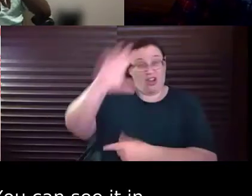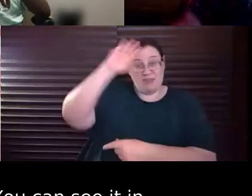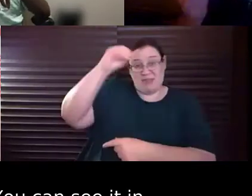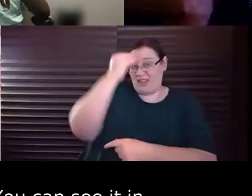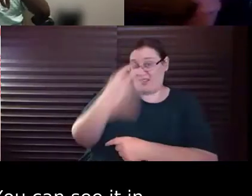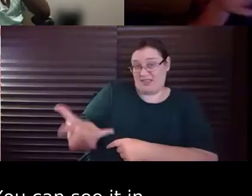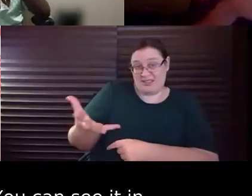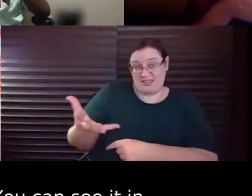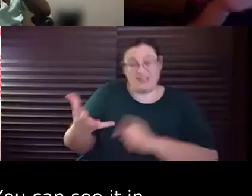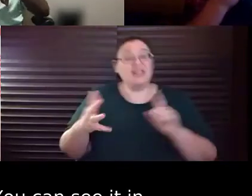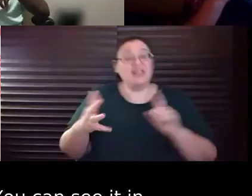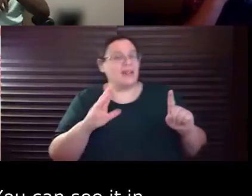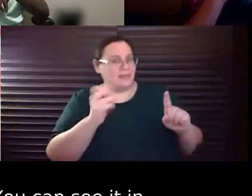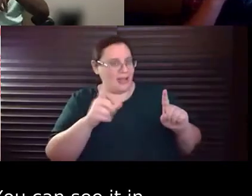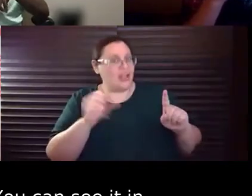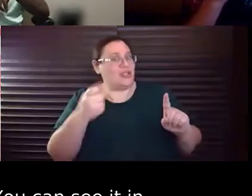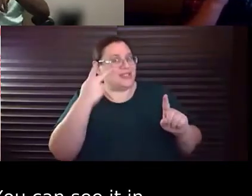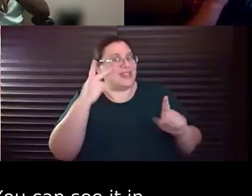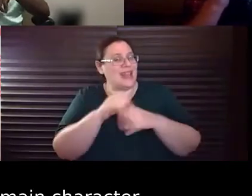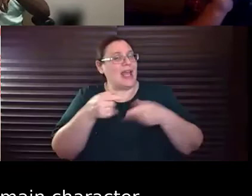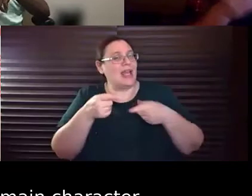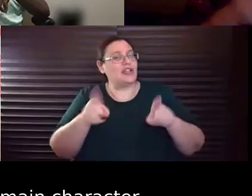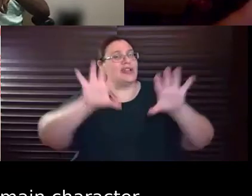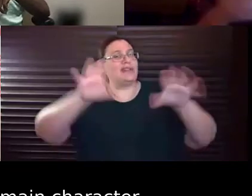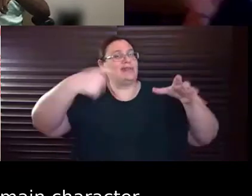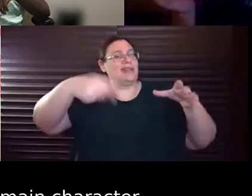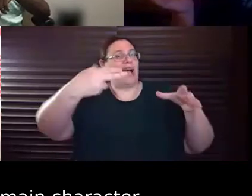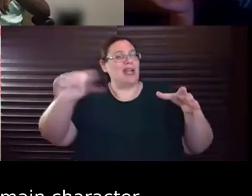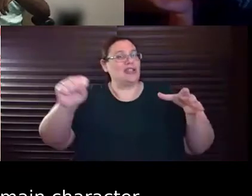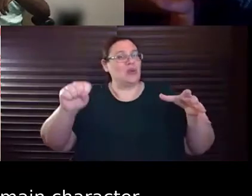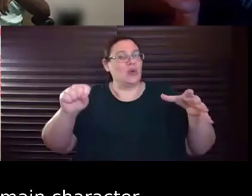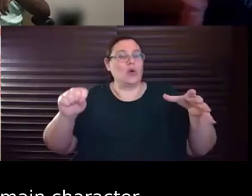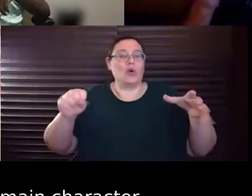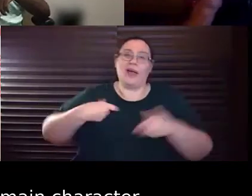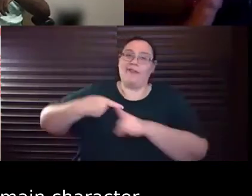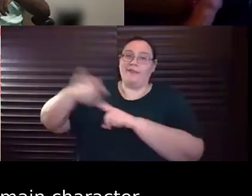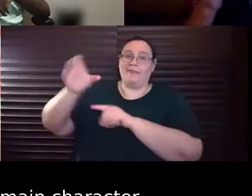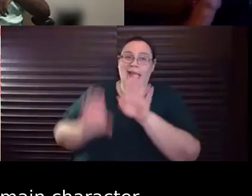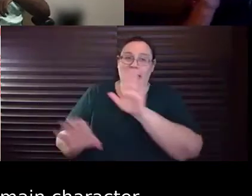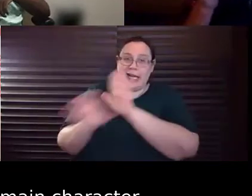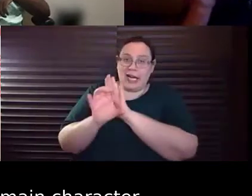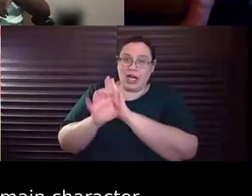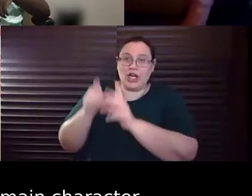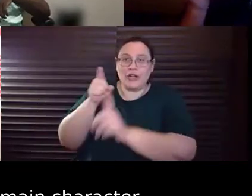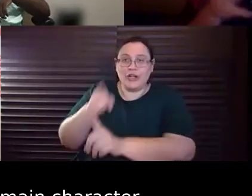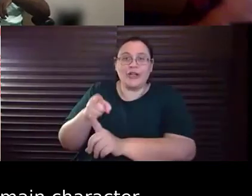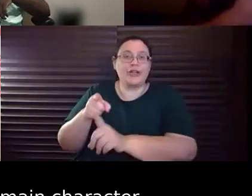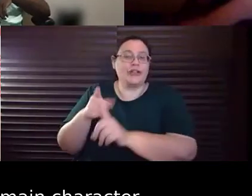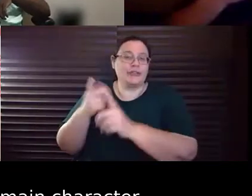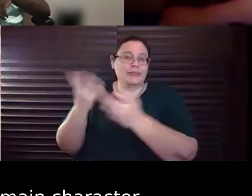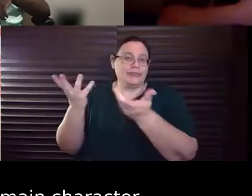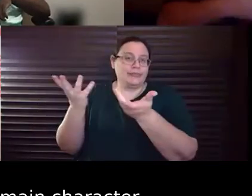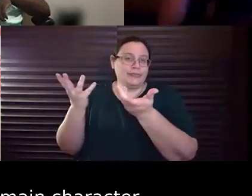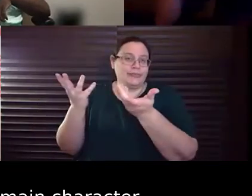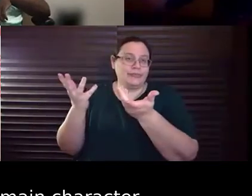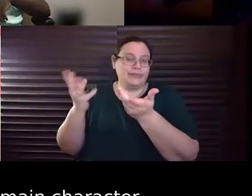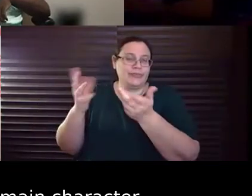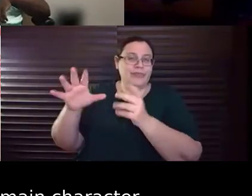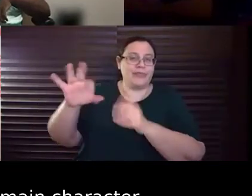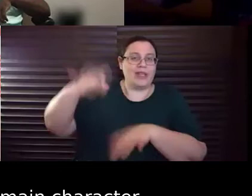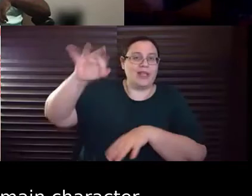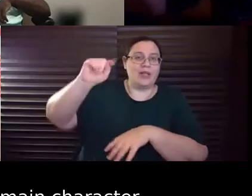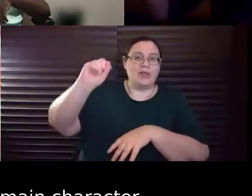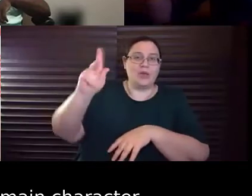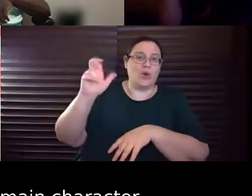can see it like in the high school scenes as well, where it's like, okay, you have your main character, you know, the like token black, you